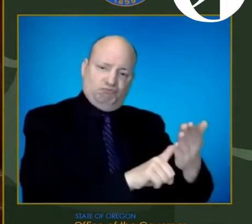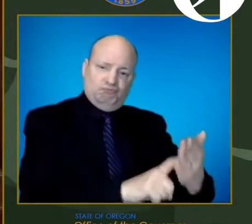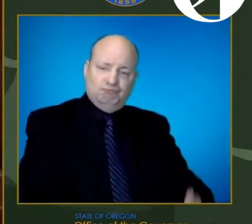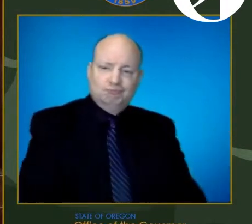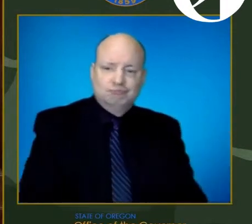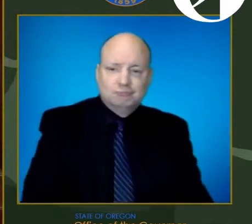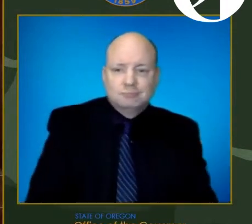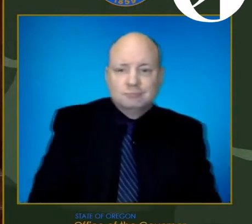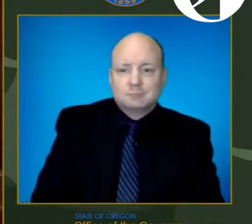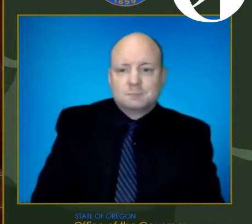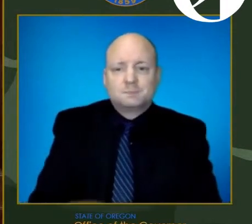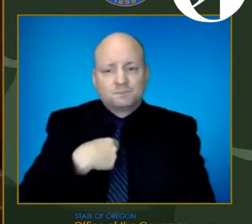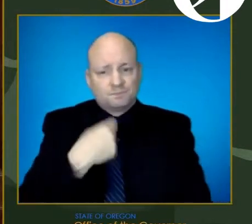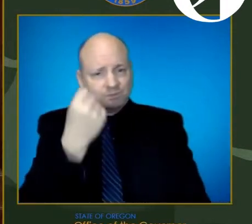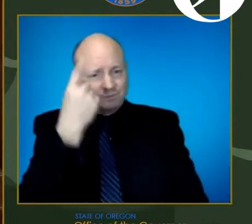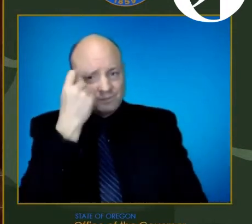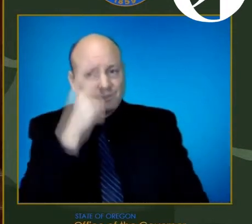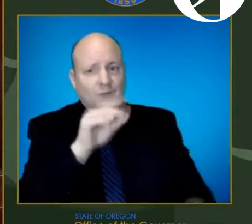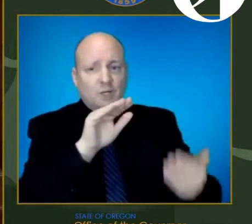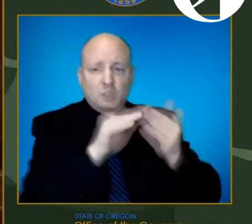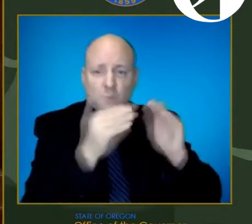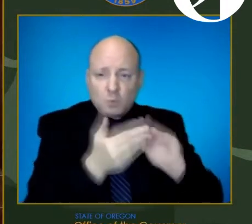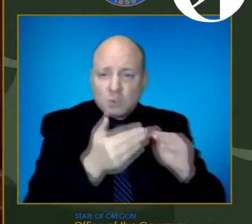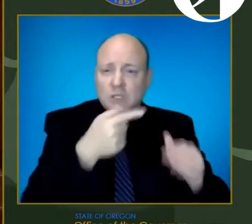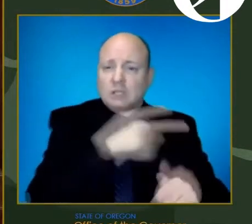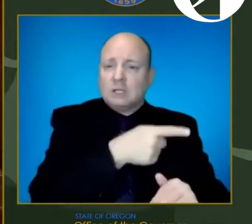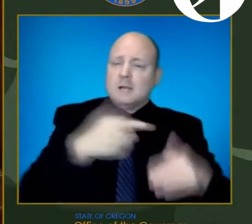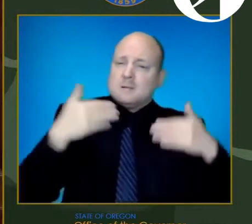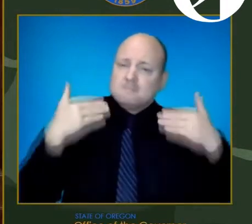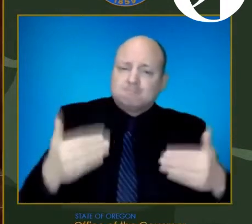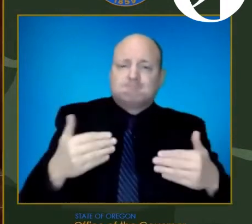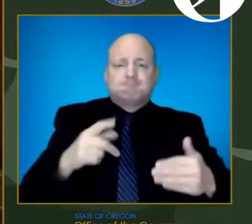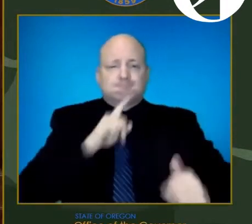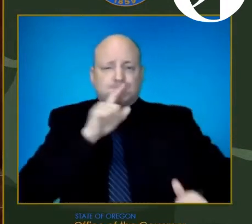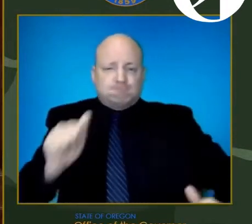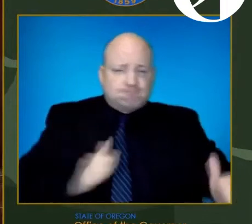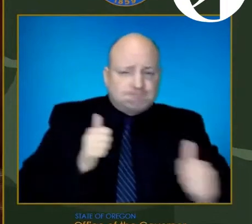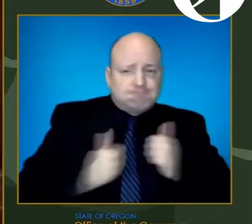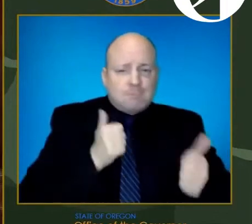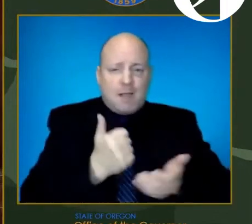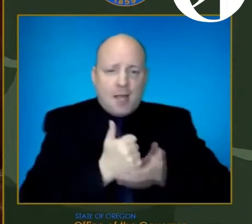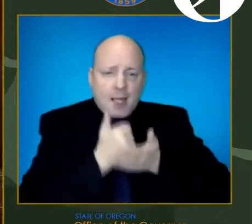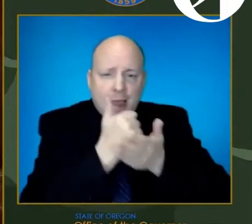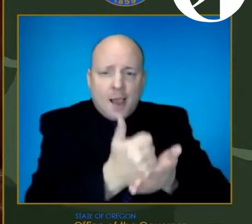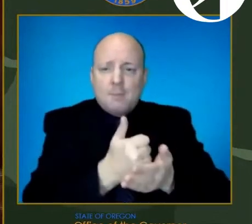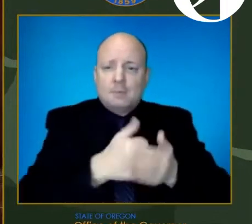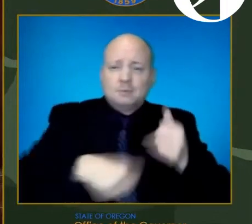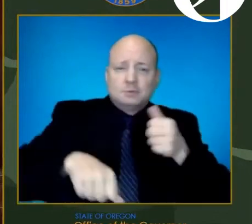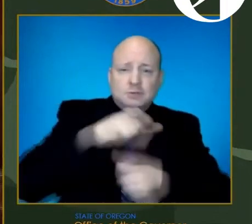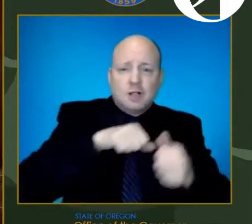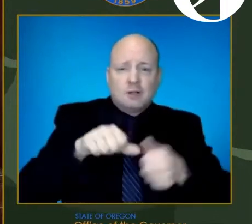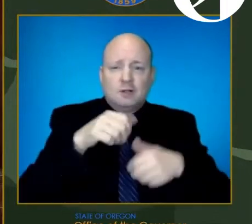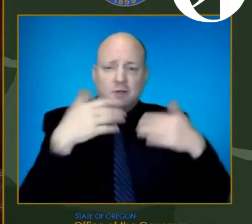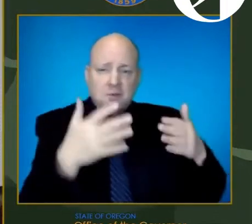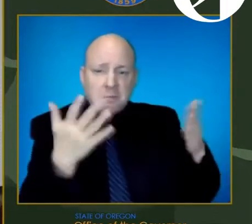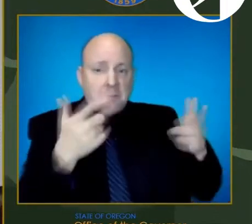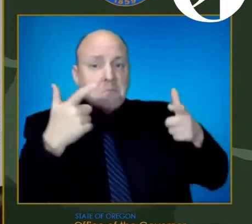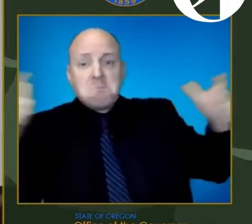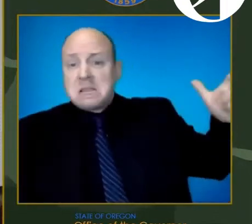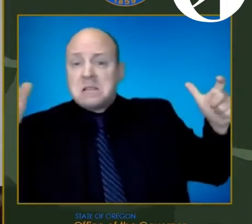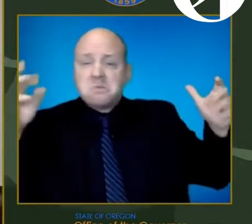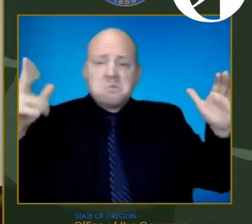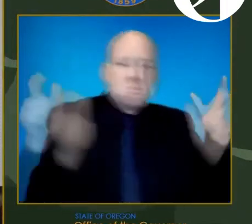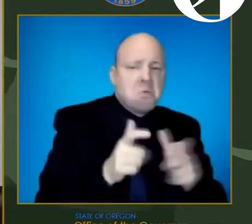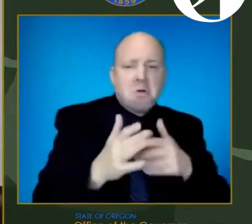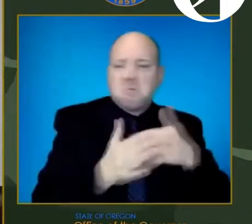has stepped up in ways both little and small to help one another. Could you tell us a little bit about the Tool Lending